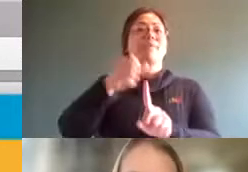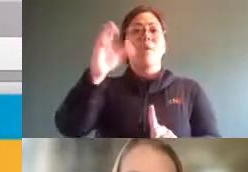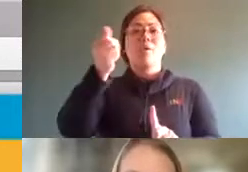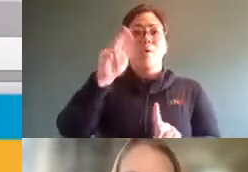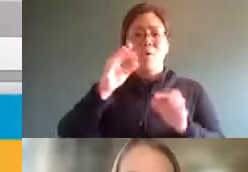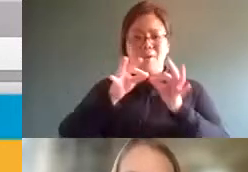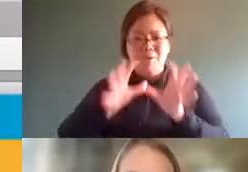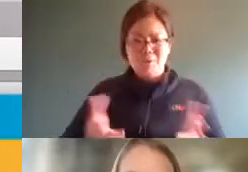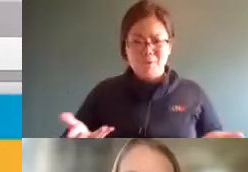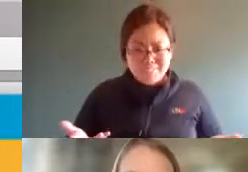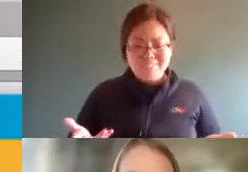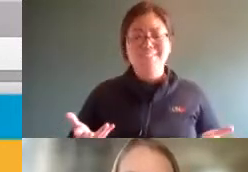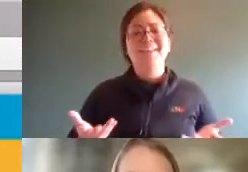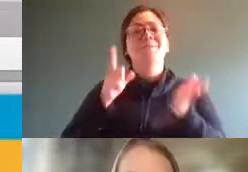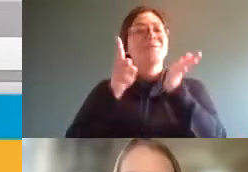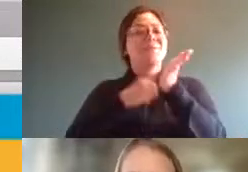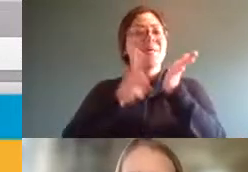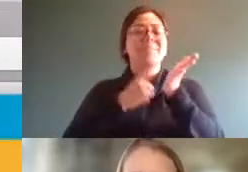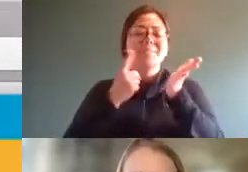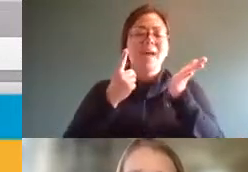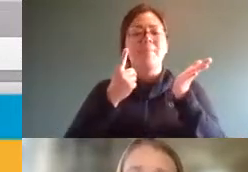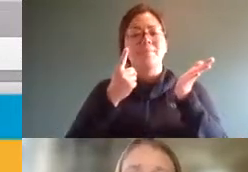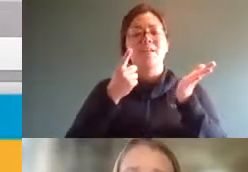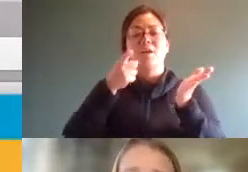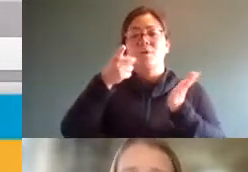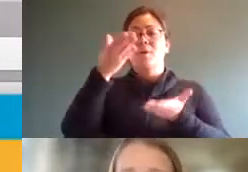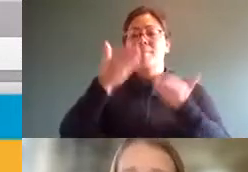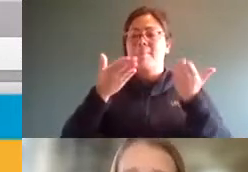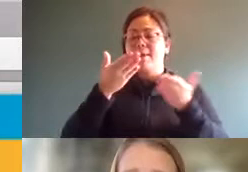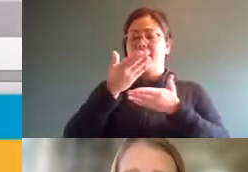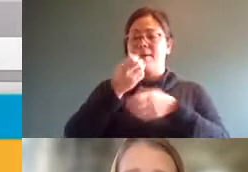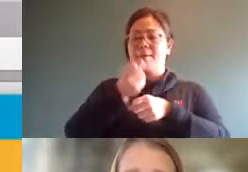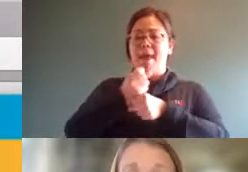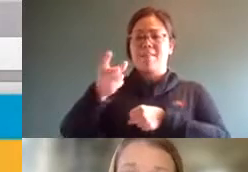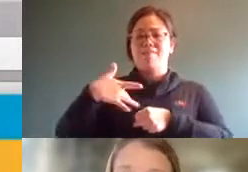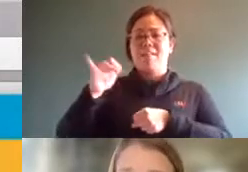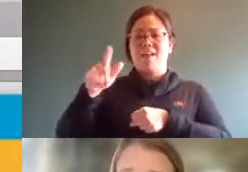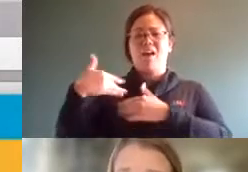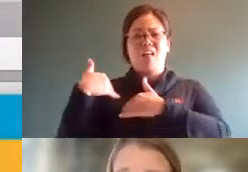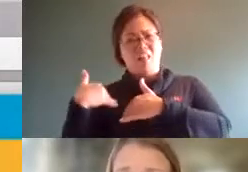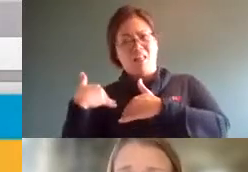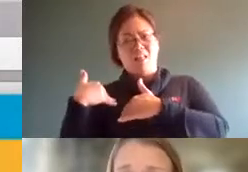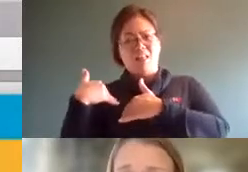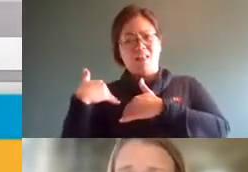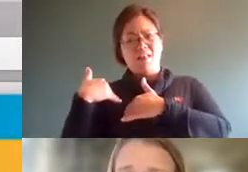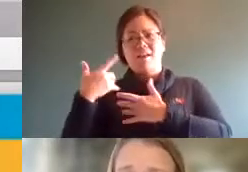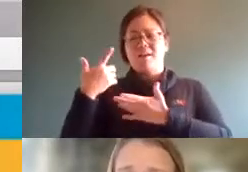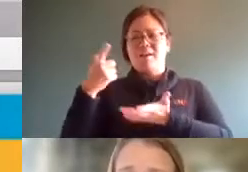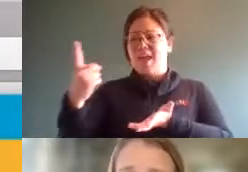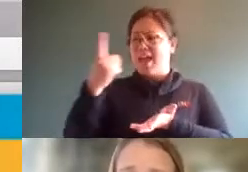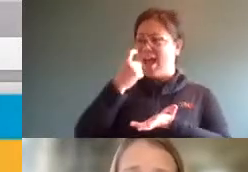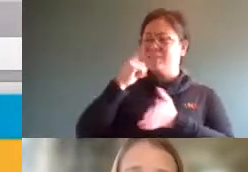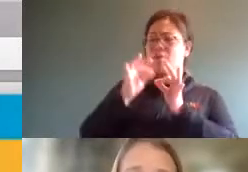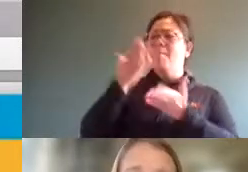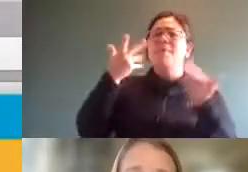interpreters. And so sometimes you may make someone feel like a burden if they ask for that when it may be helpful